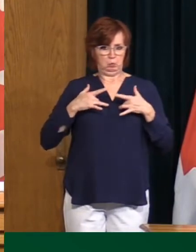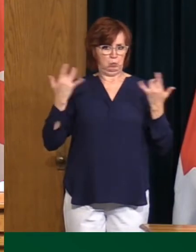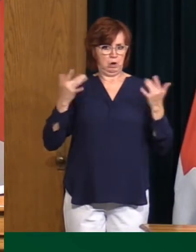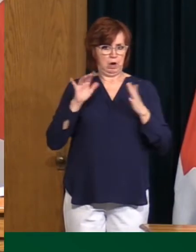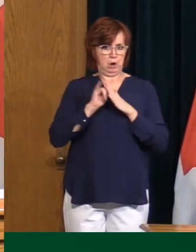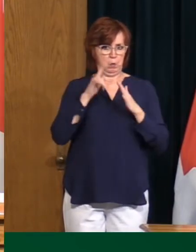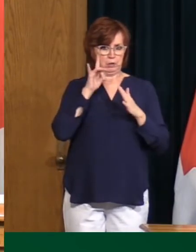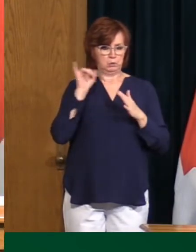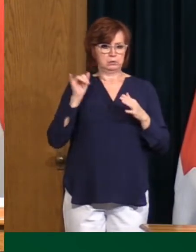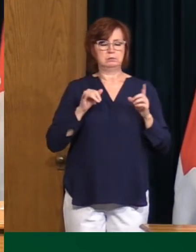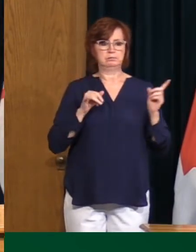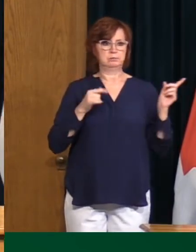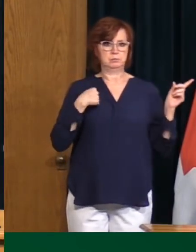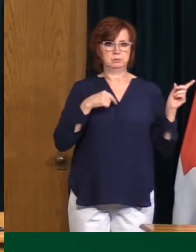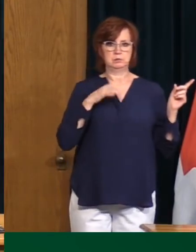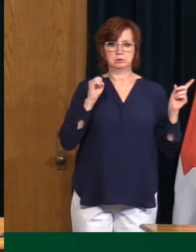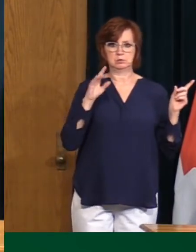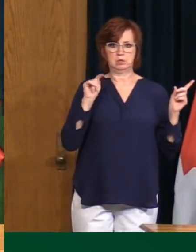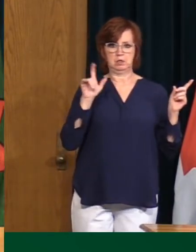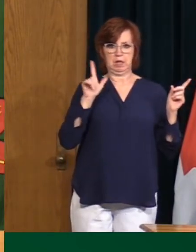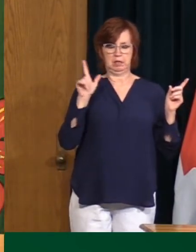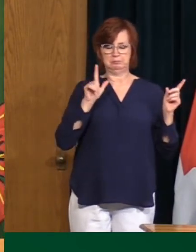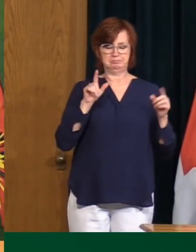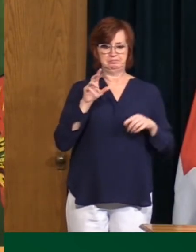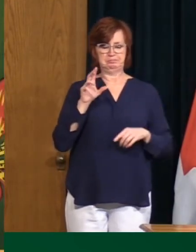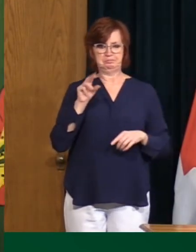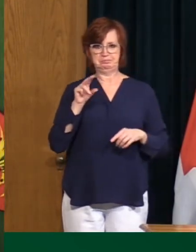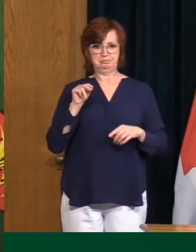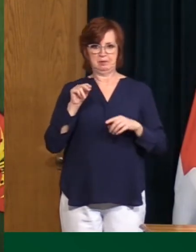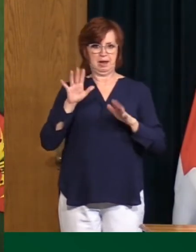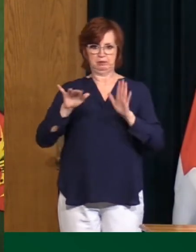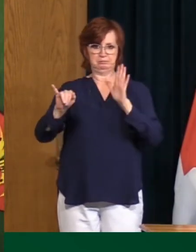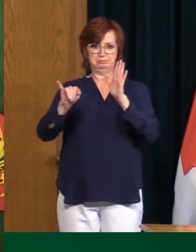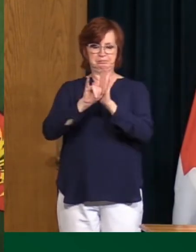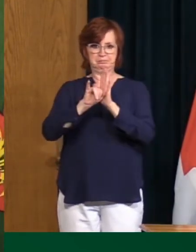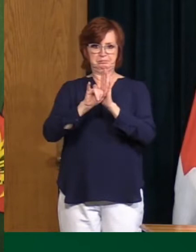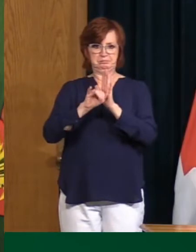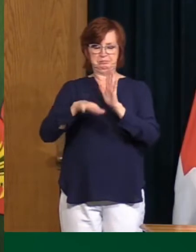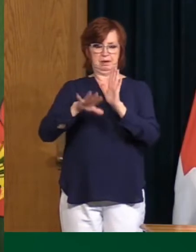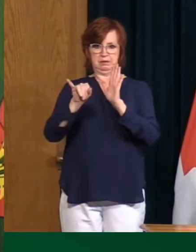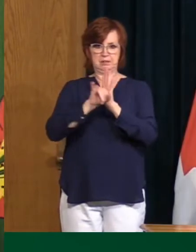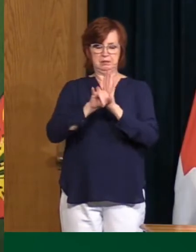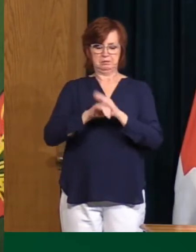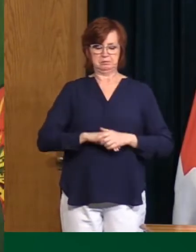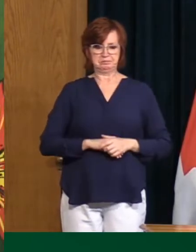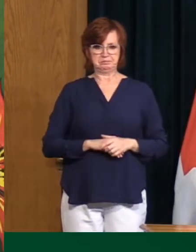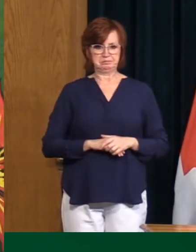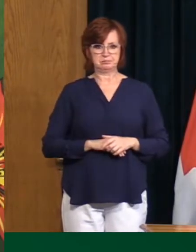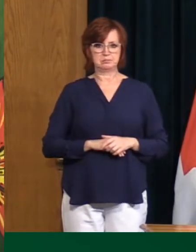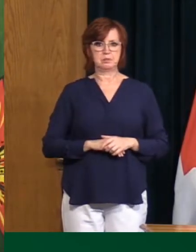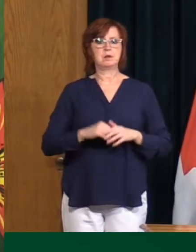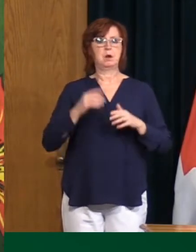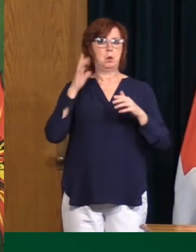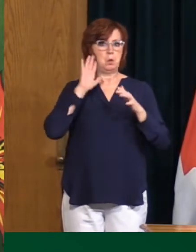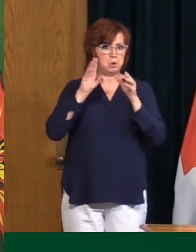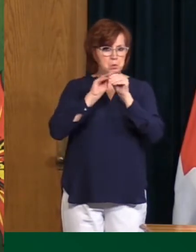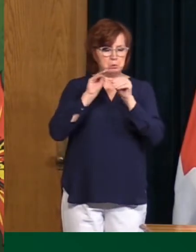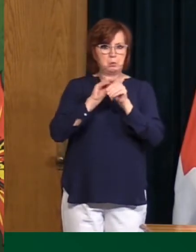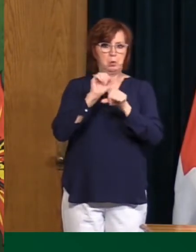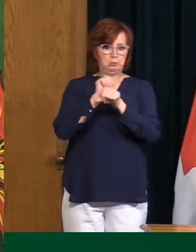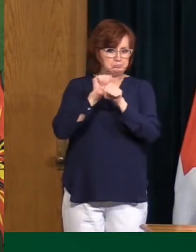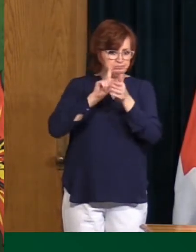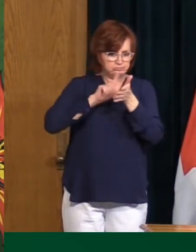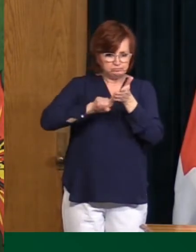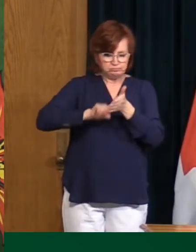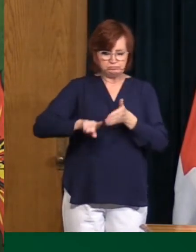sites or whether we'll be grouping work sites for testing at assessment centers. That's part of the work to come. But we haven't worked through all the details